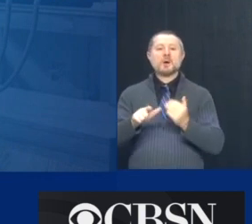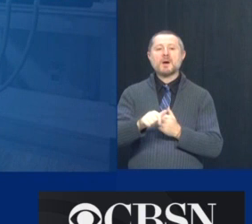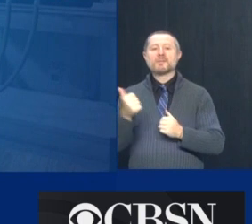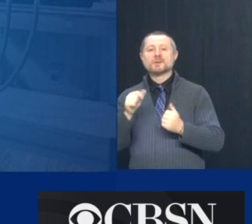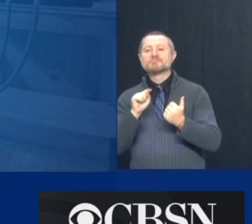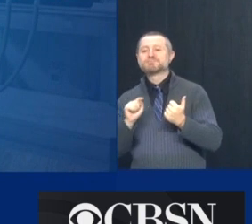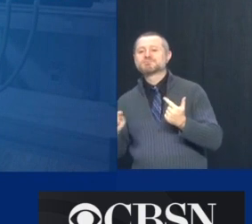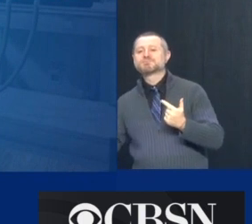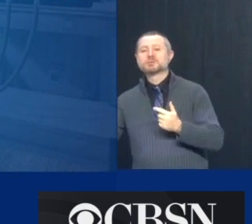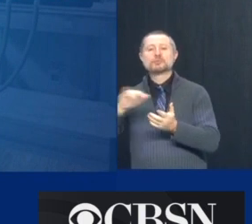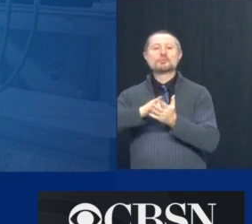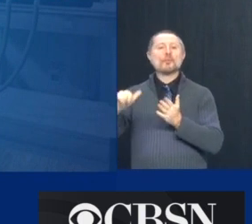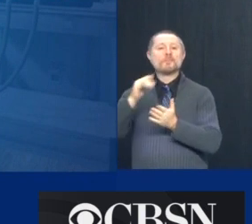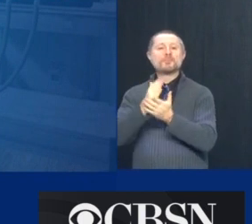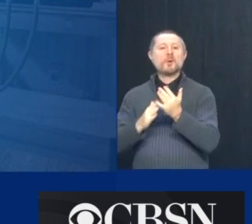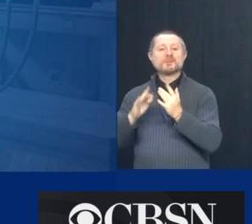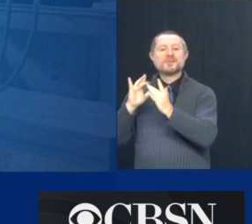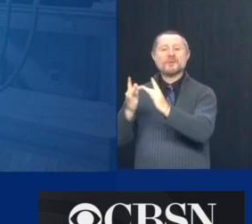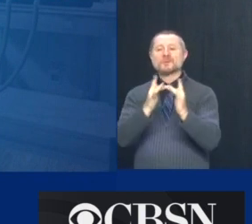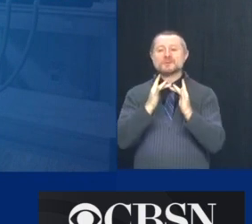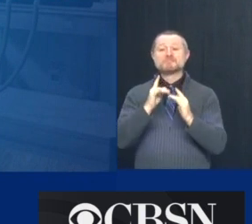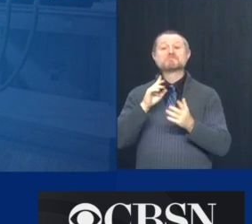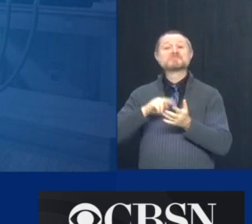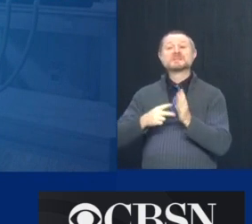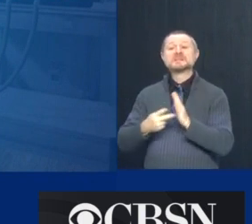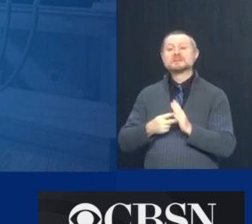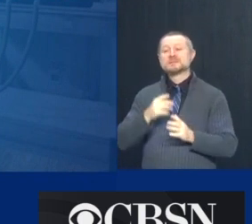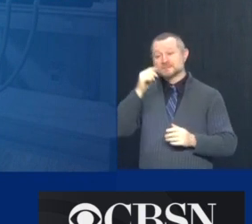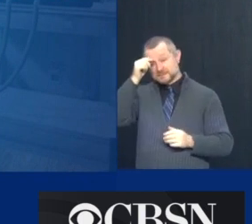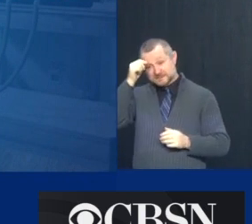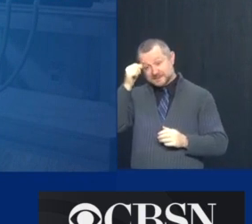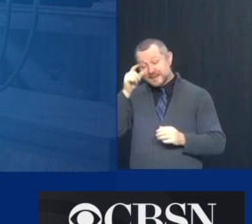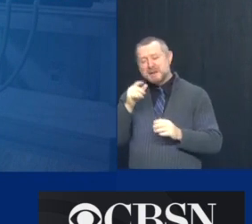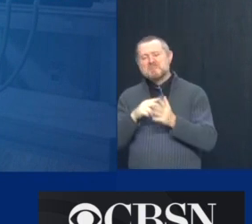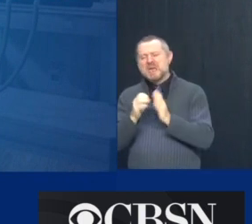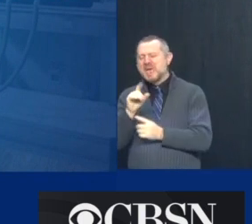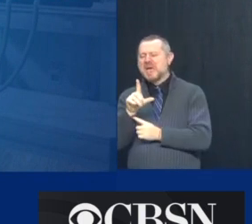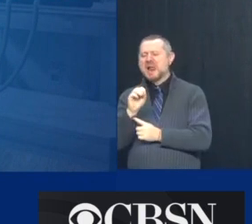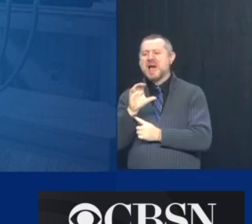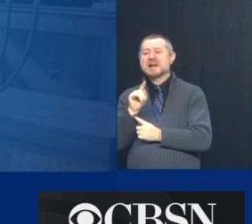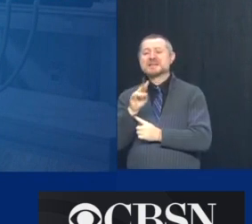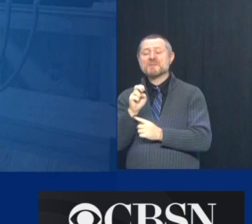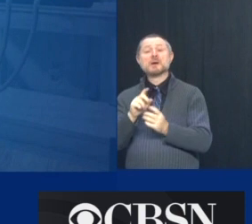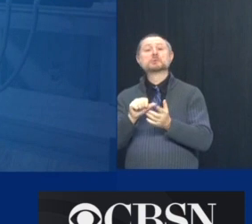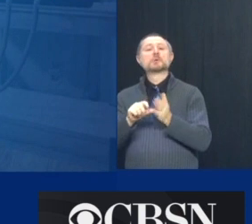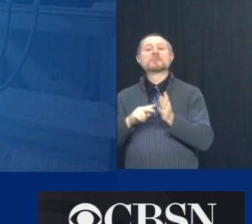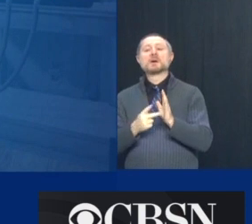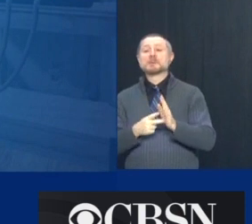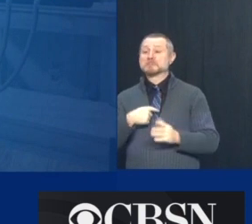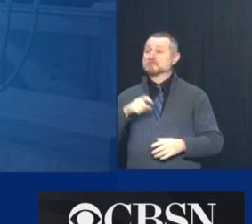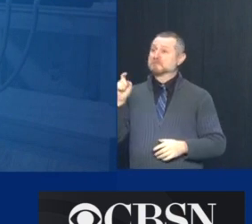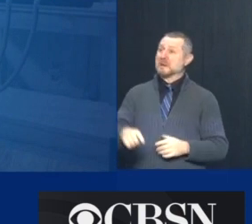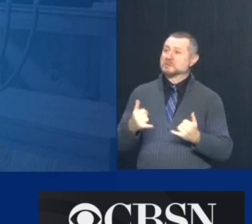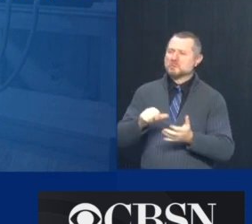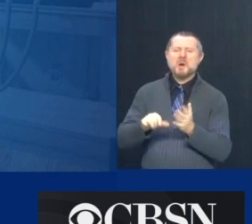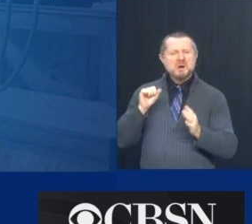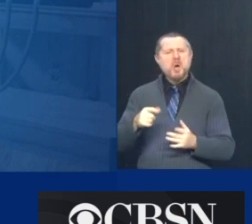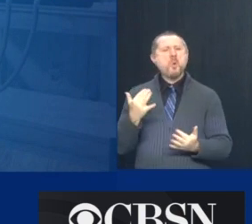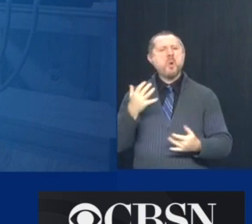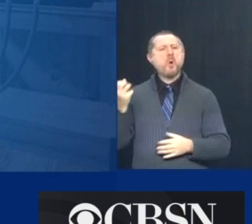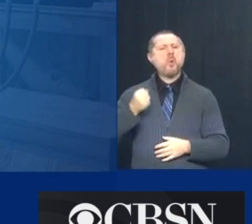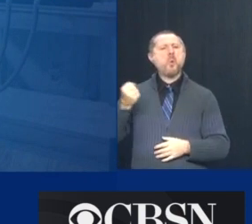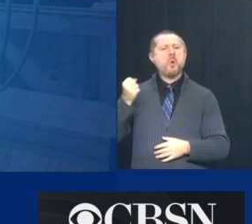also. Elective surgery are those surgeries that don't have to be done at that time, and we